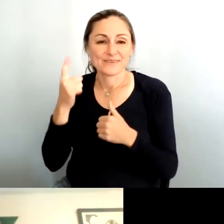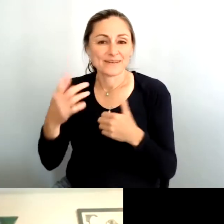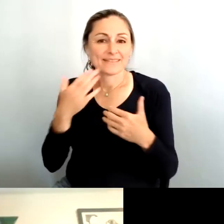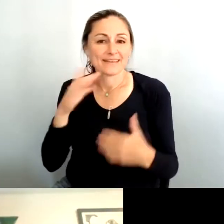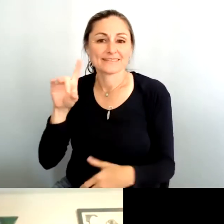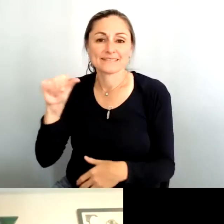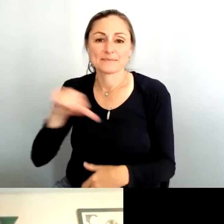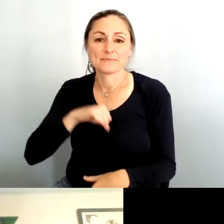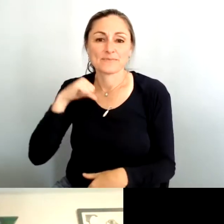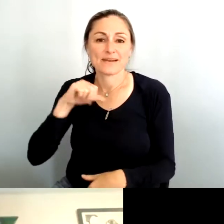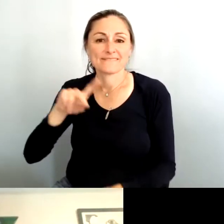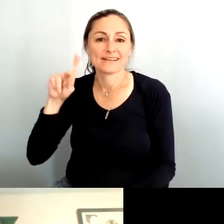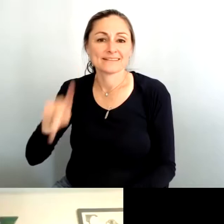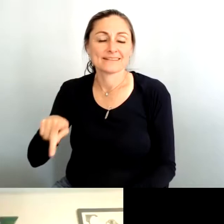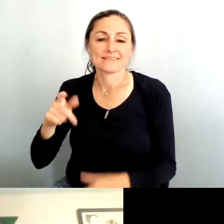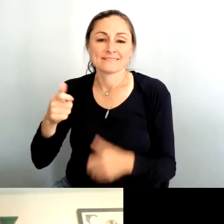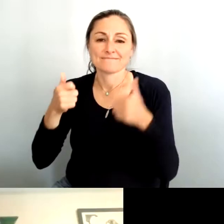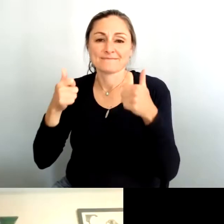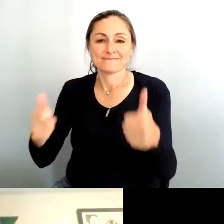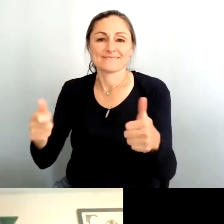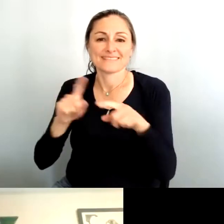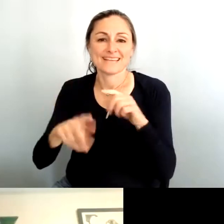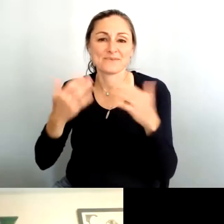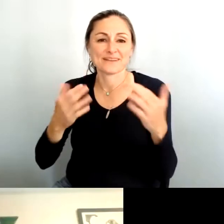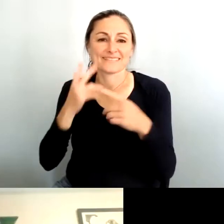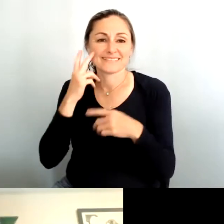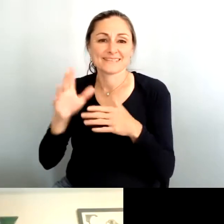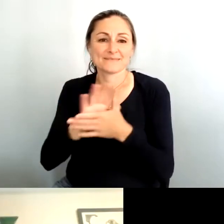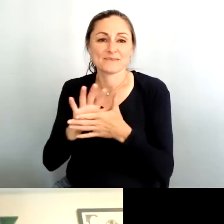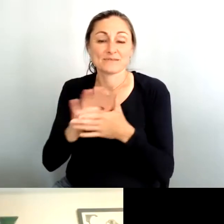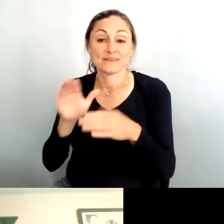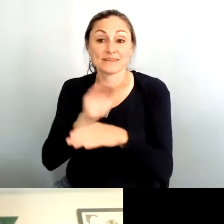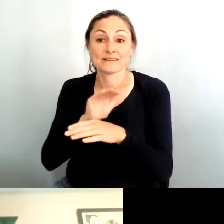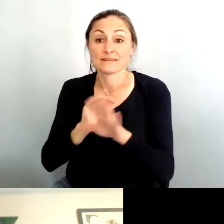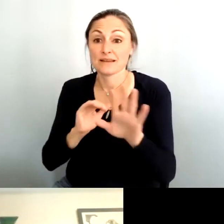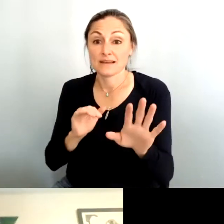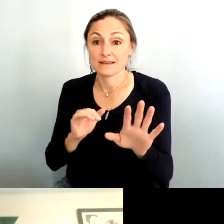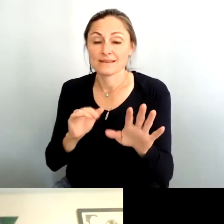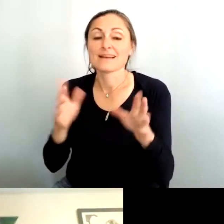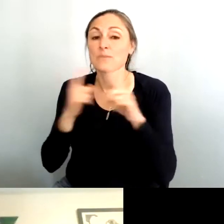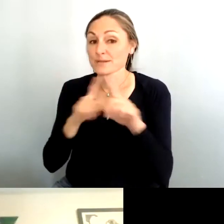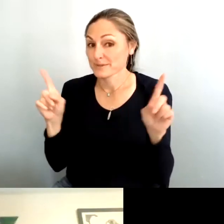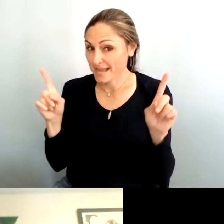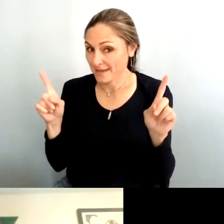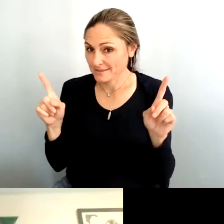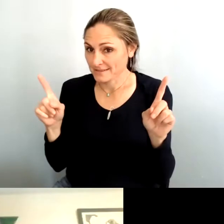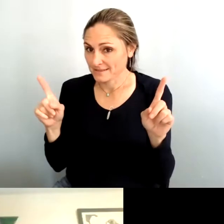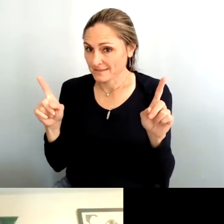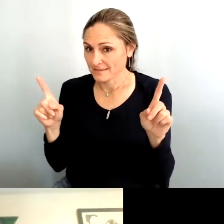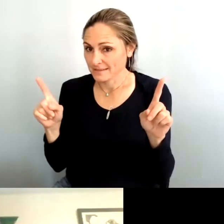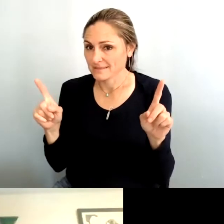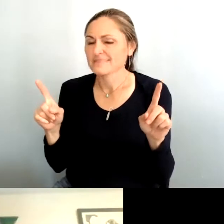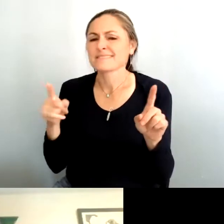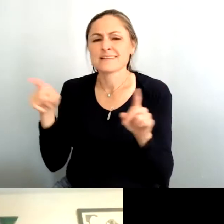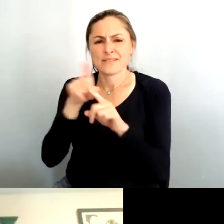Pride Philadelphia. You go. Can't wait to see the movie tonight. It's really so cool. That's I wanted to announce. They are having